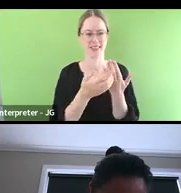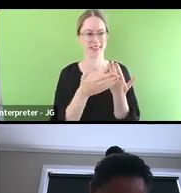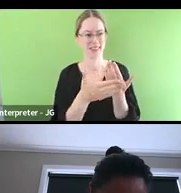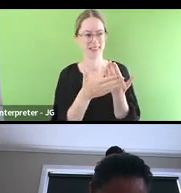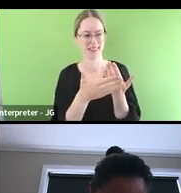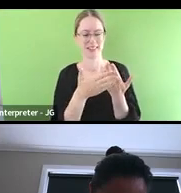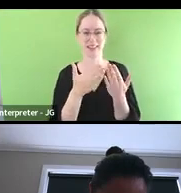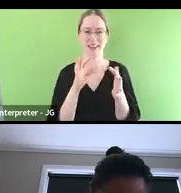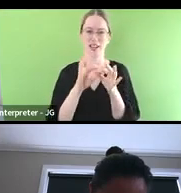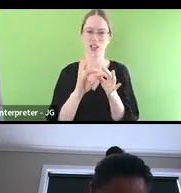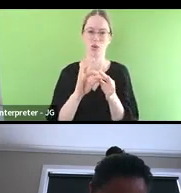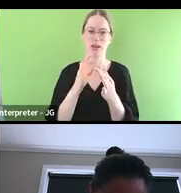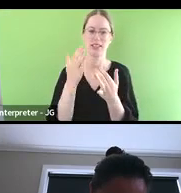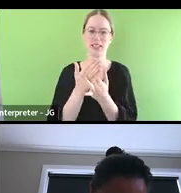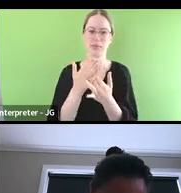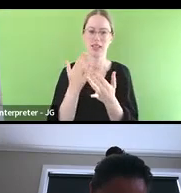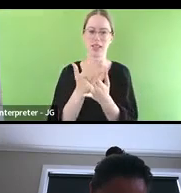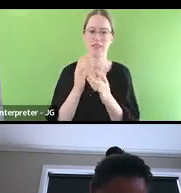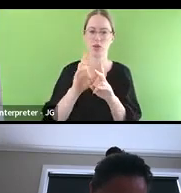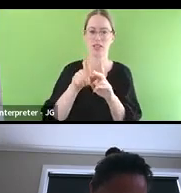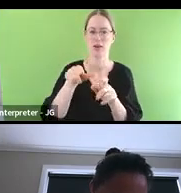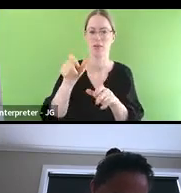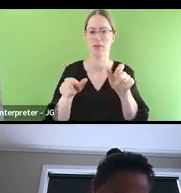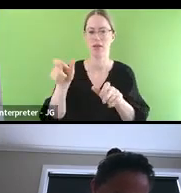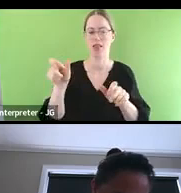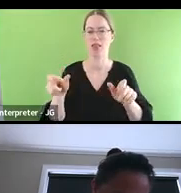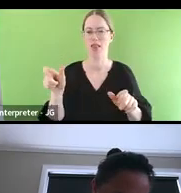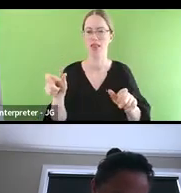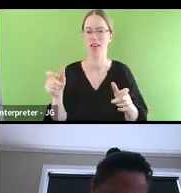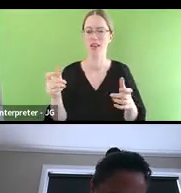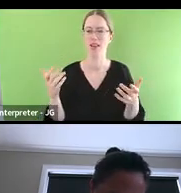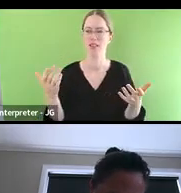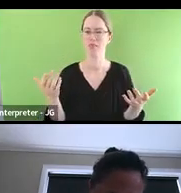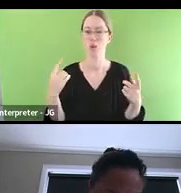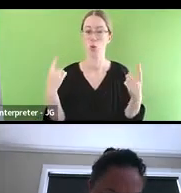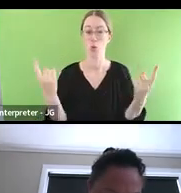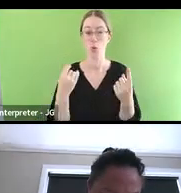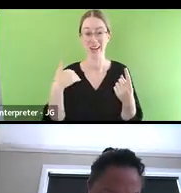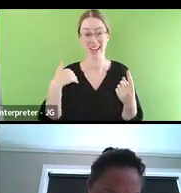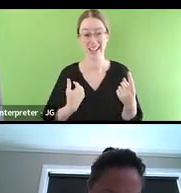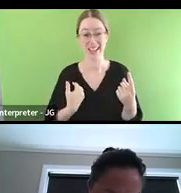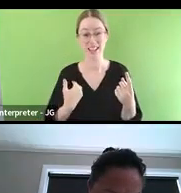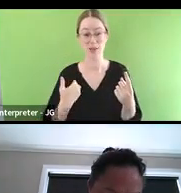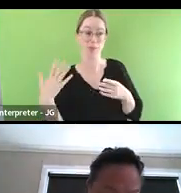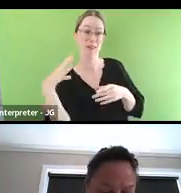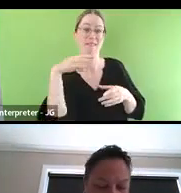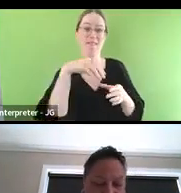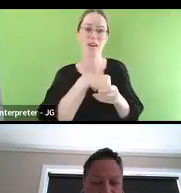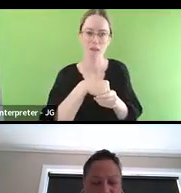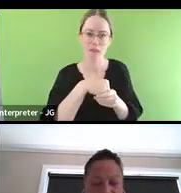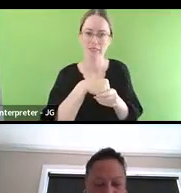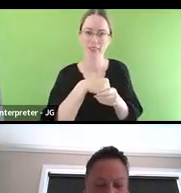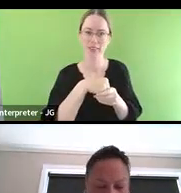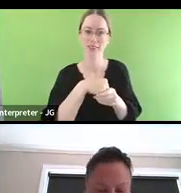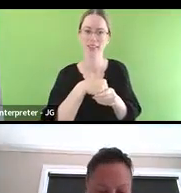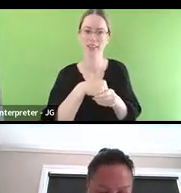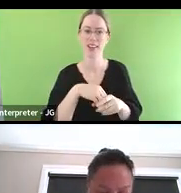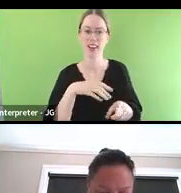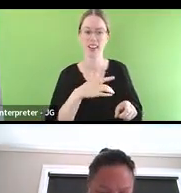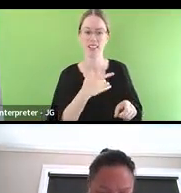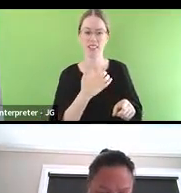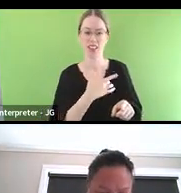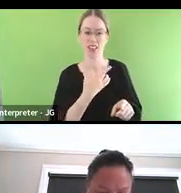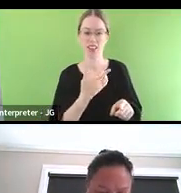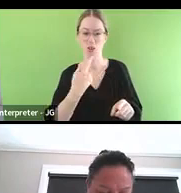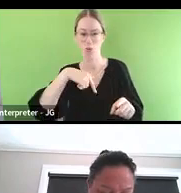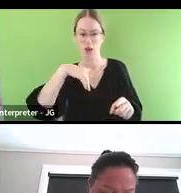the accessibility for disabled people. I mean, we need to have an input, and I feel as though we